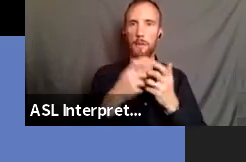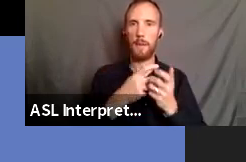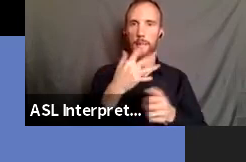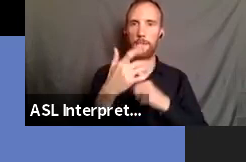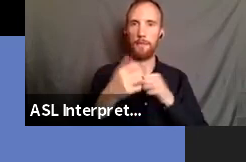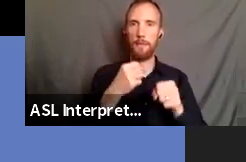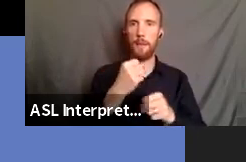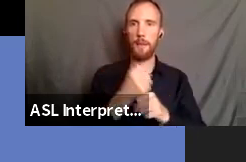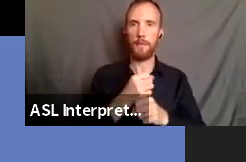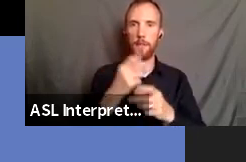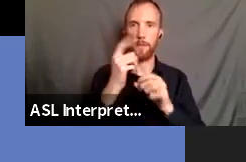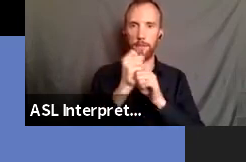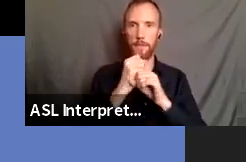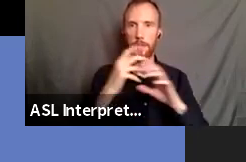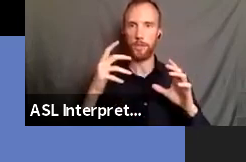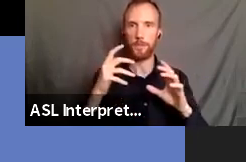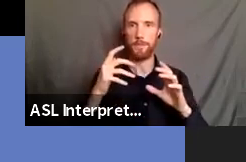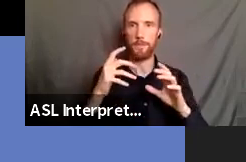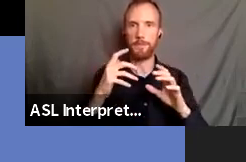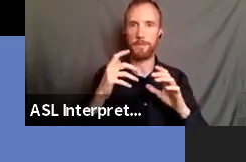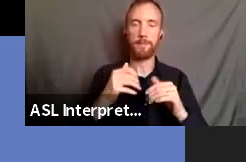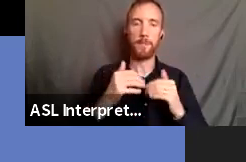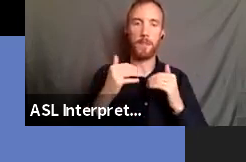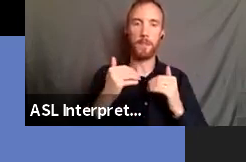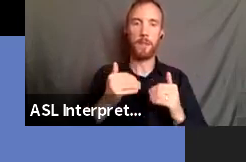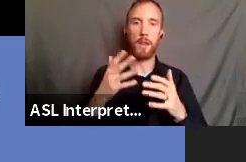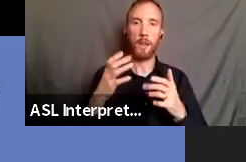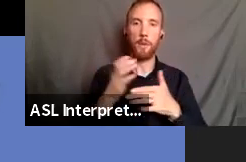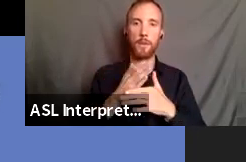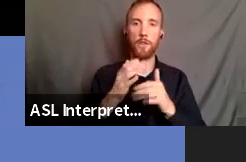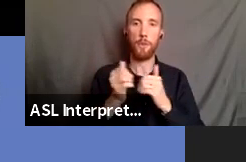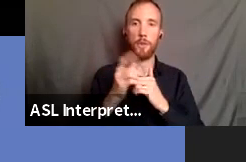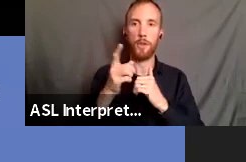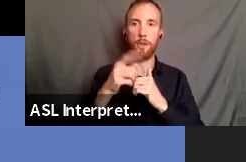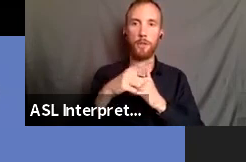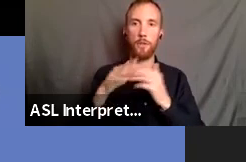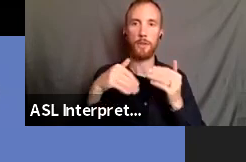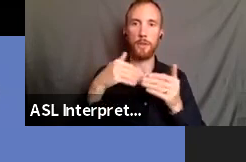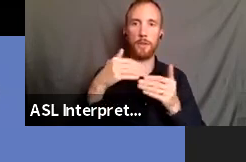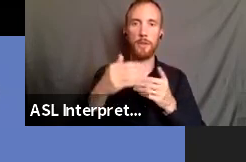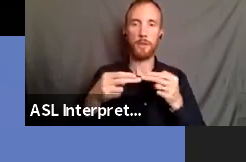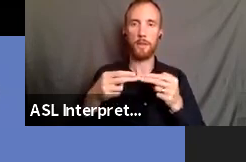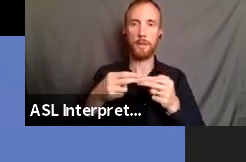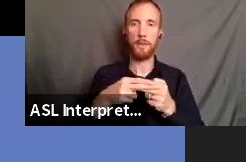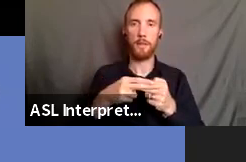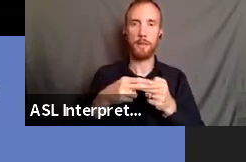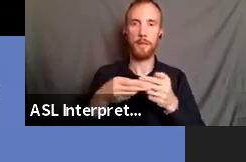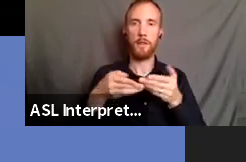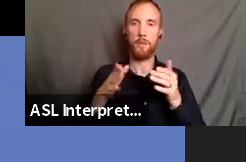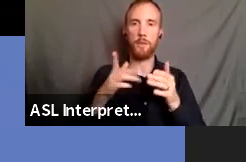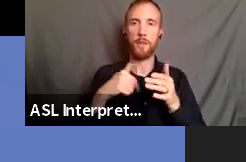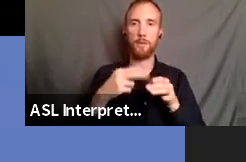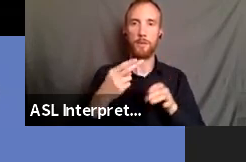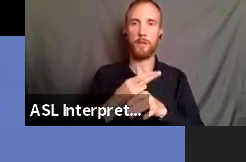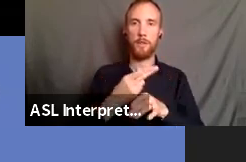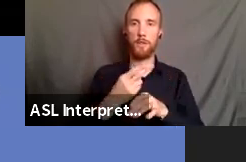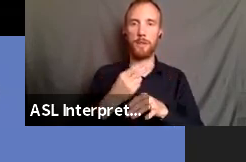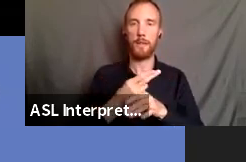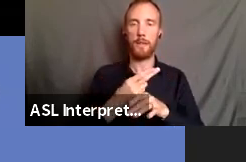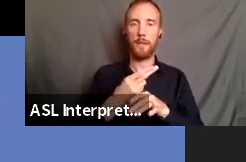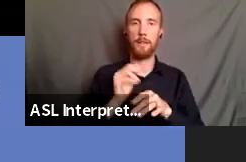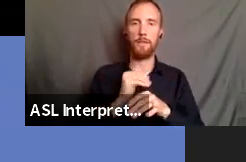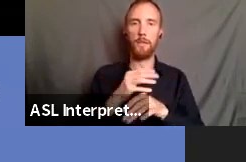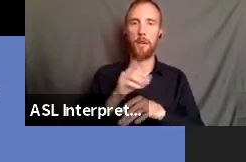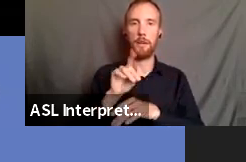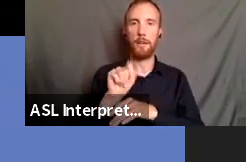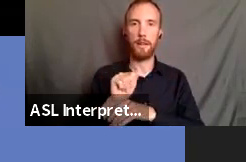framework so what i'd like to share with you now in the next slides are some of the ways in which we have used and relied on our trauma data to